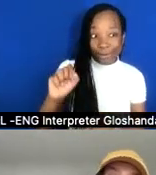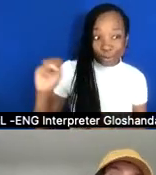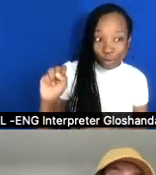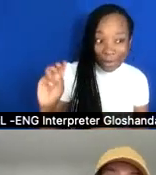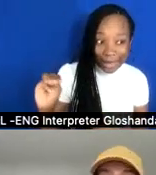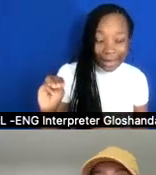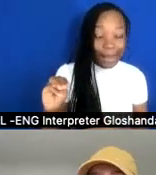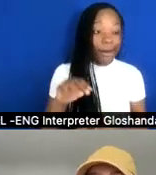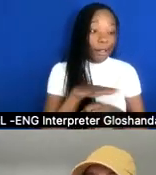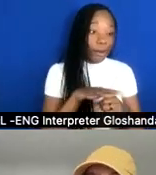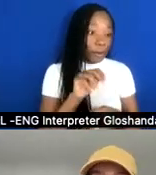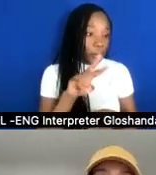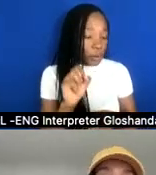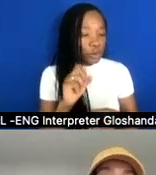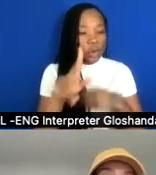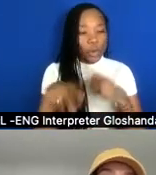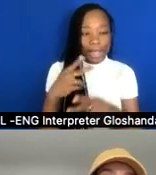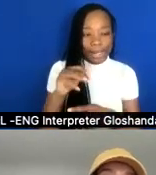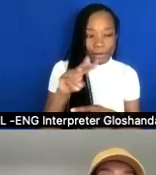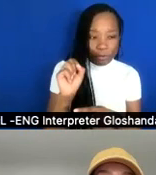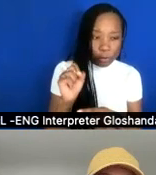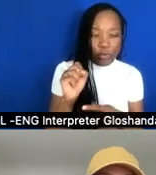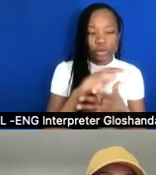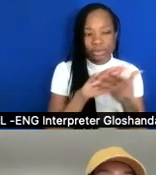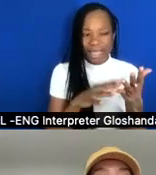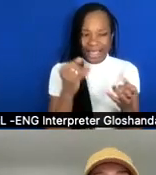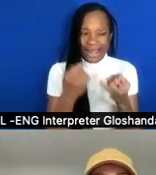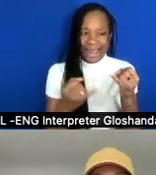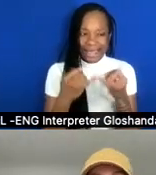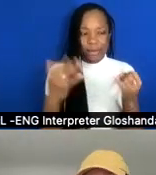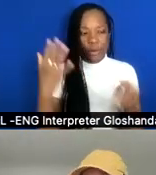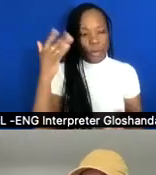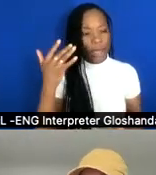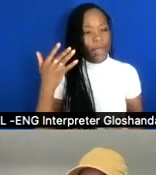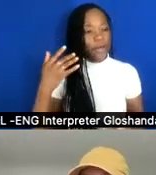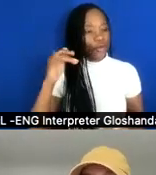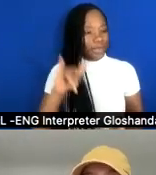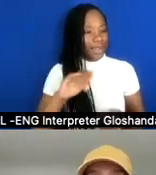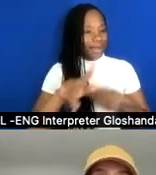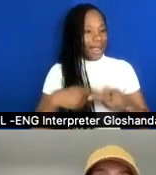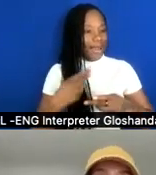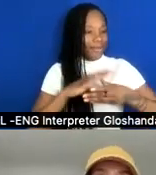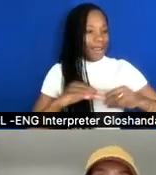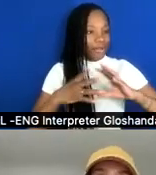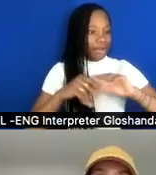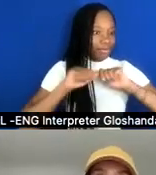your local news? What kind of news? And lastly, why do these narratives get spread?